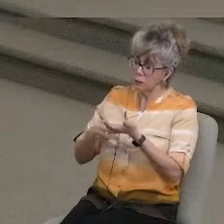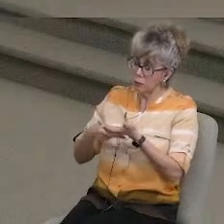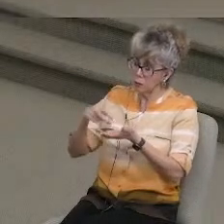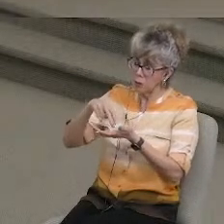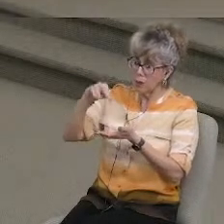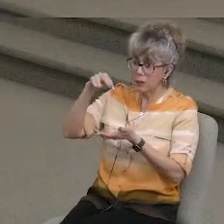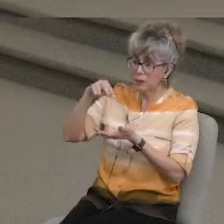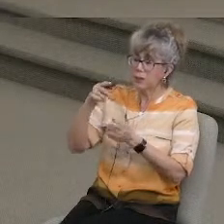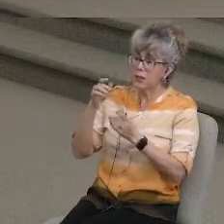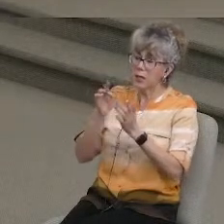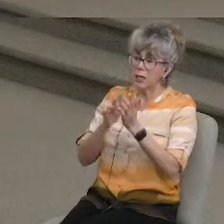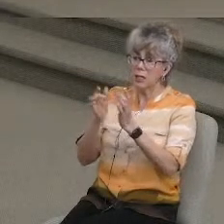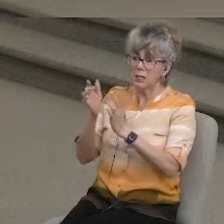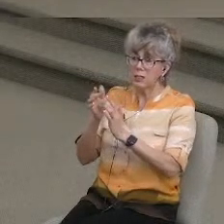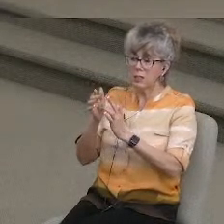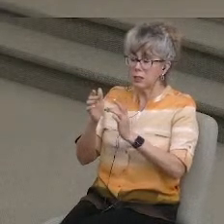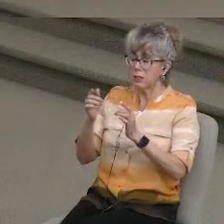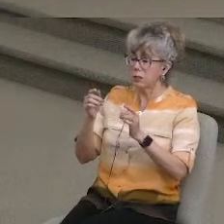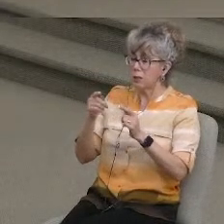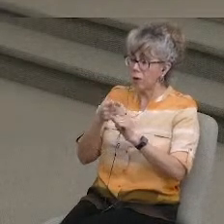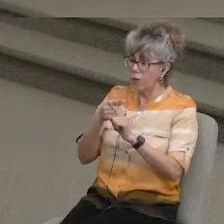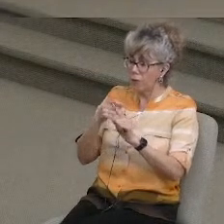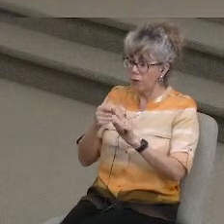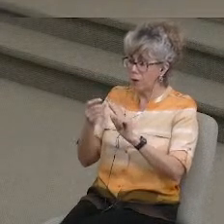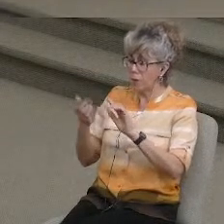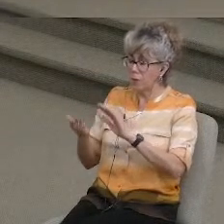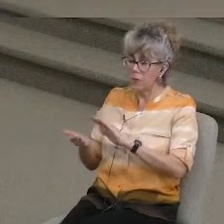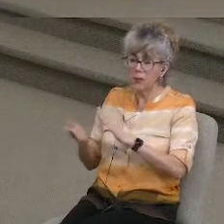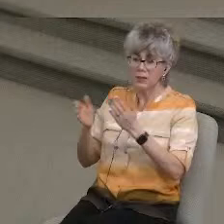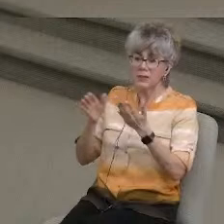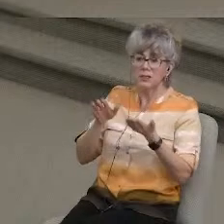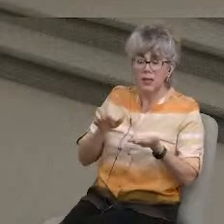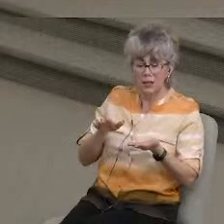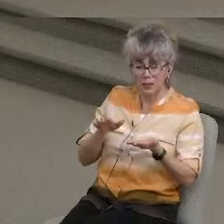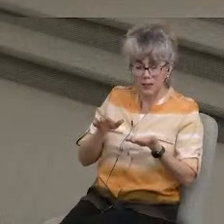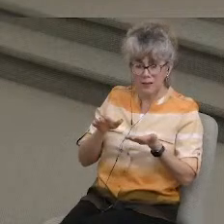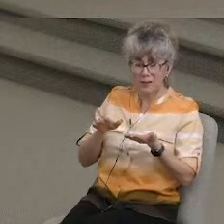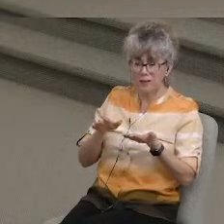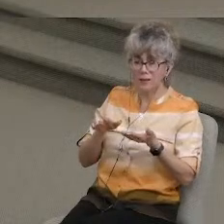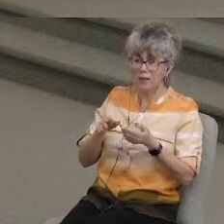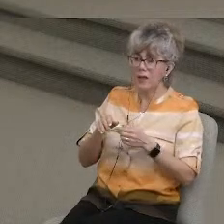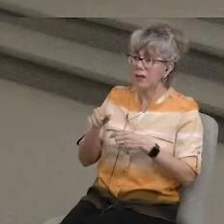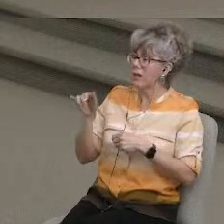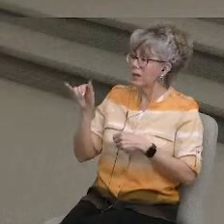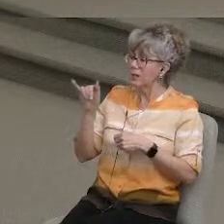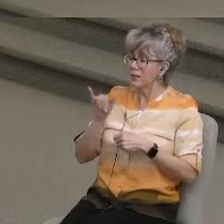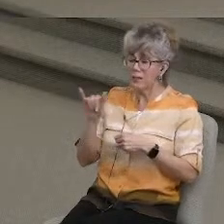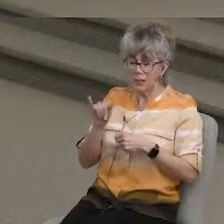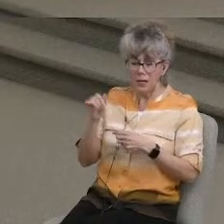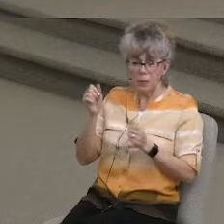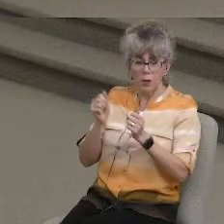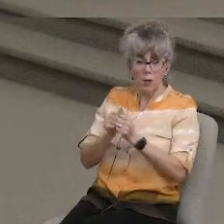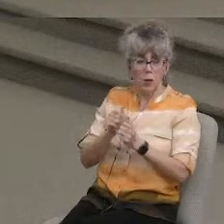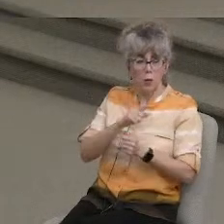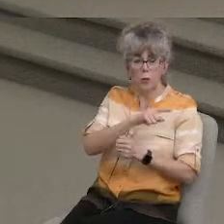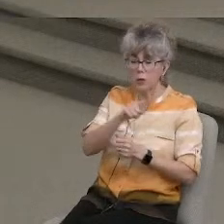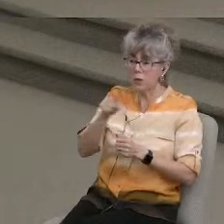going to give life to your mortal, your fallible, your decaying